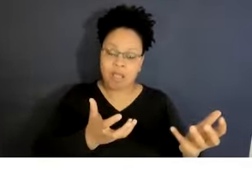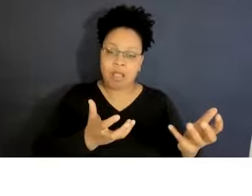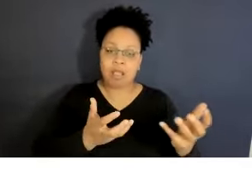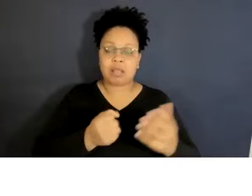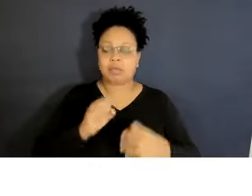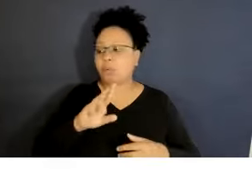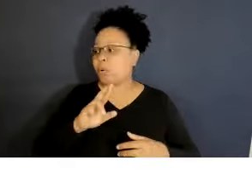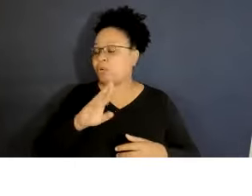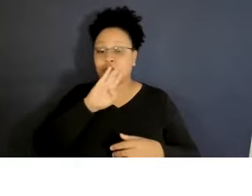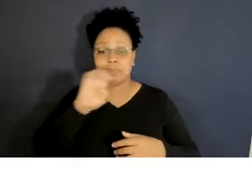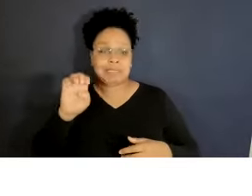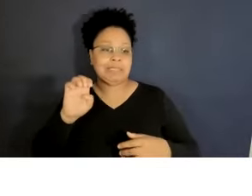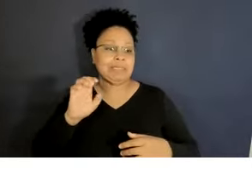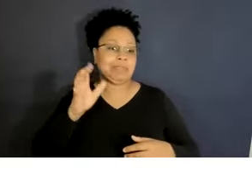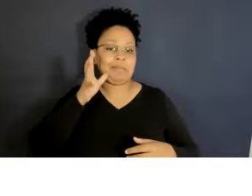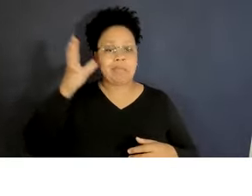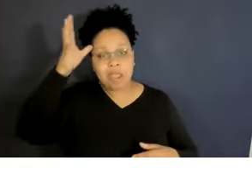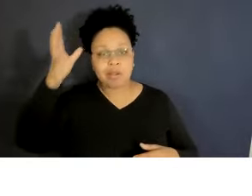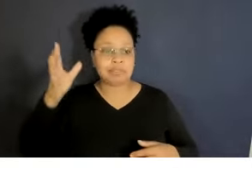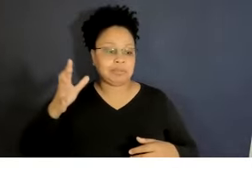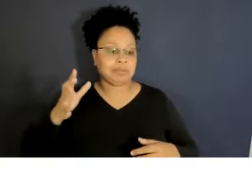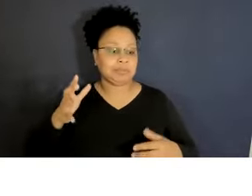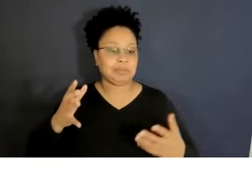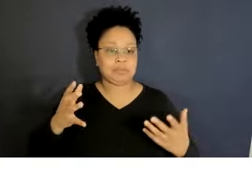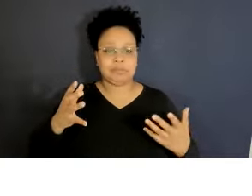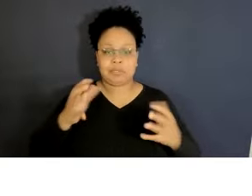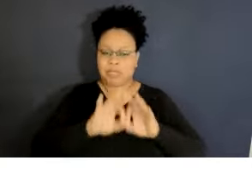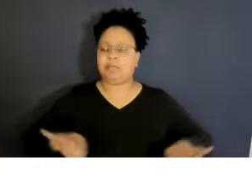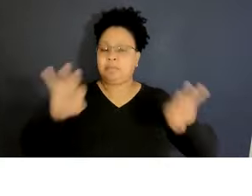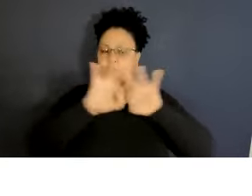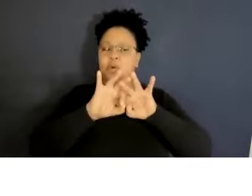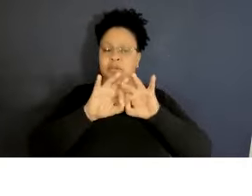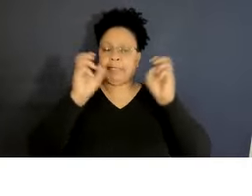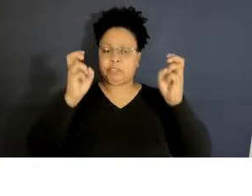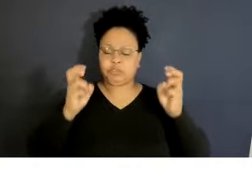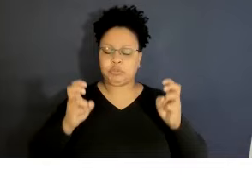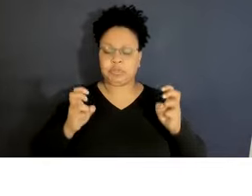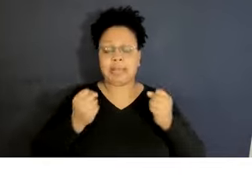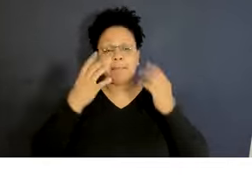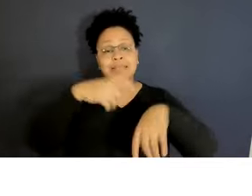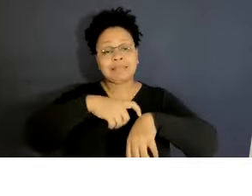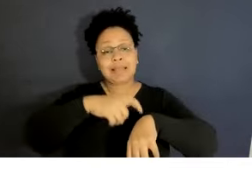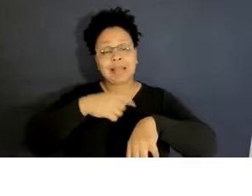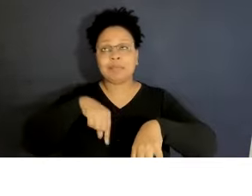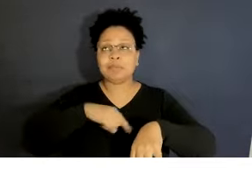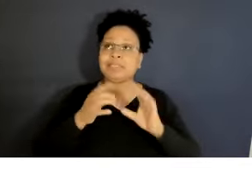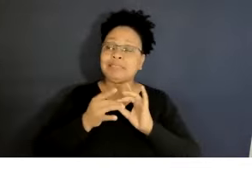be parents is an important issue. Oftentimes when we